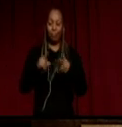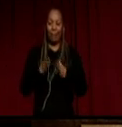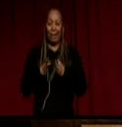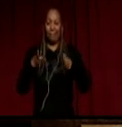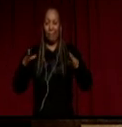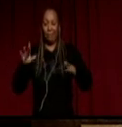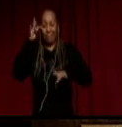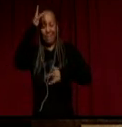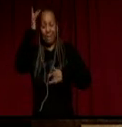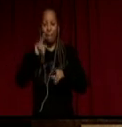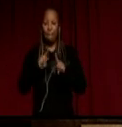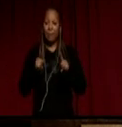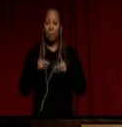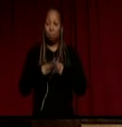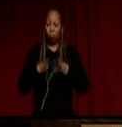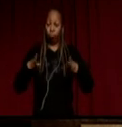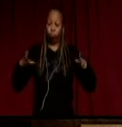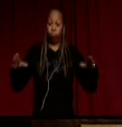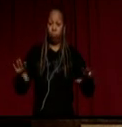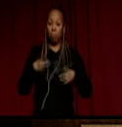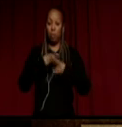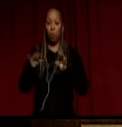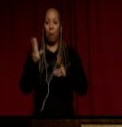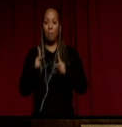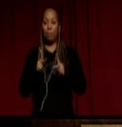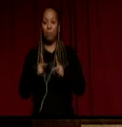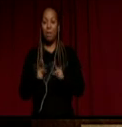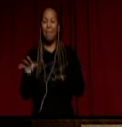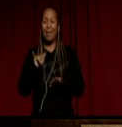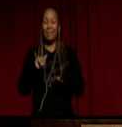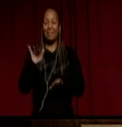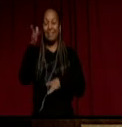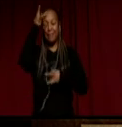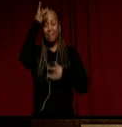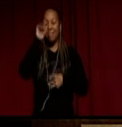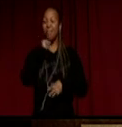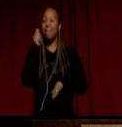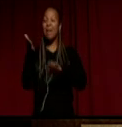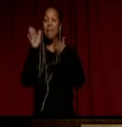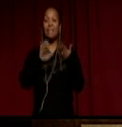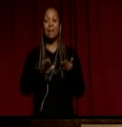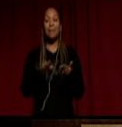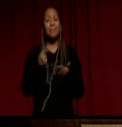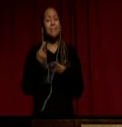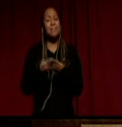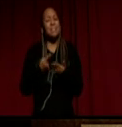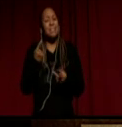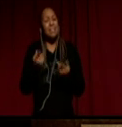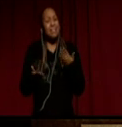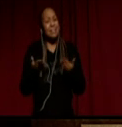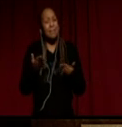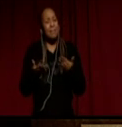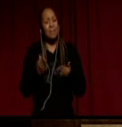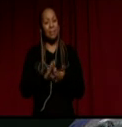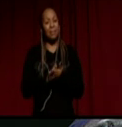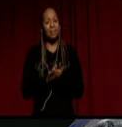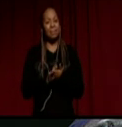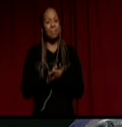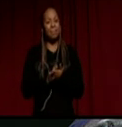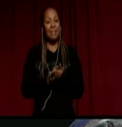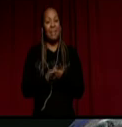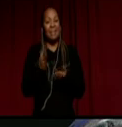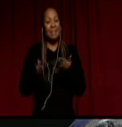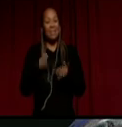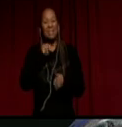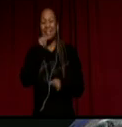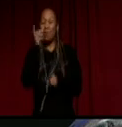pressure. But the obese white people with high blood pressure, they're not dying. It's something they're dying. It's something that doesn't